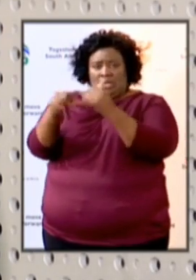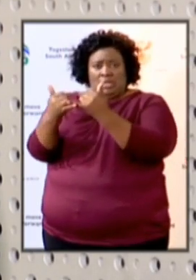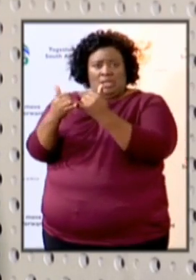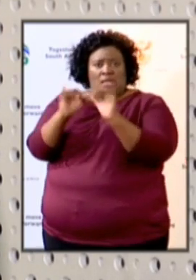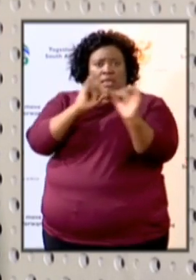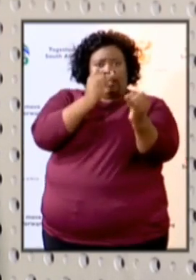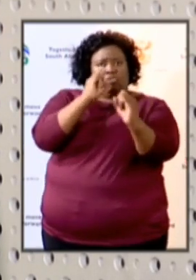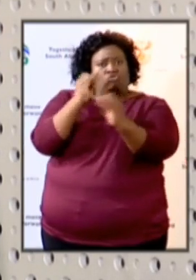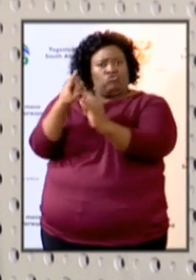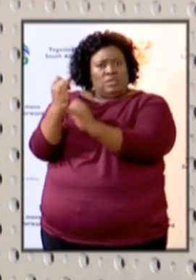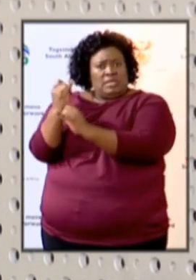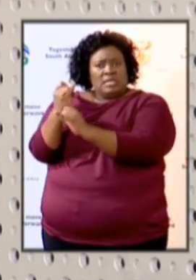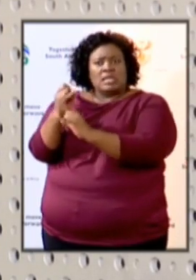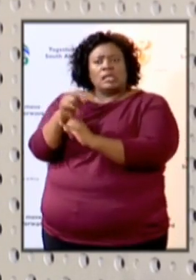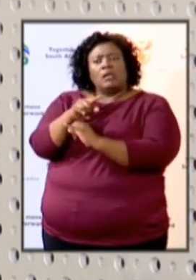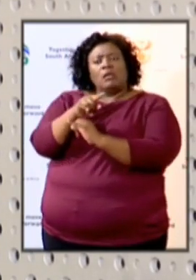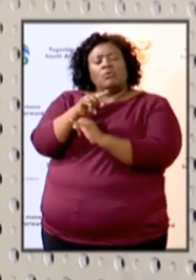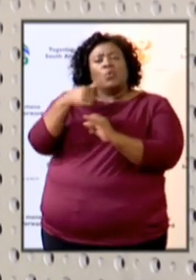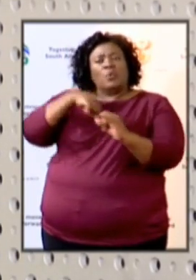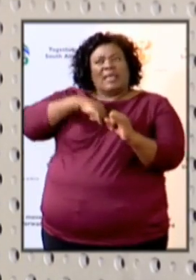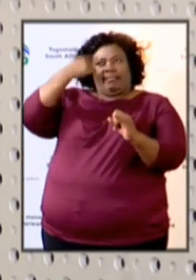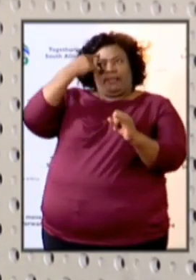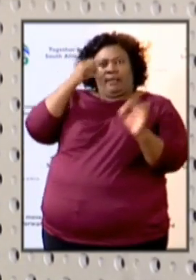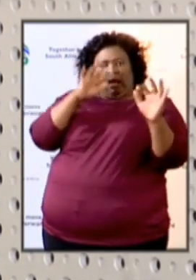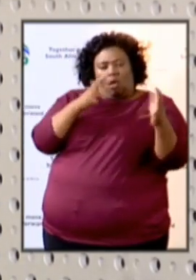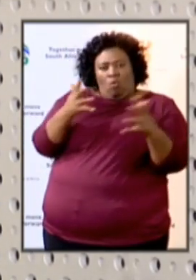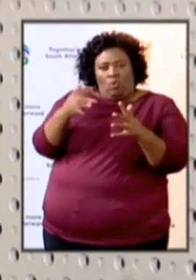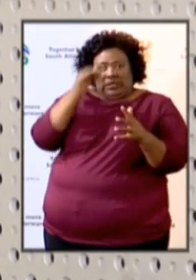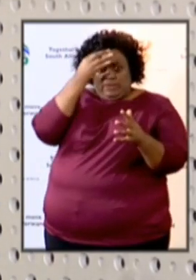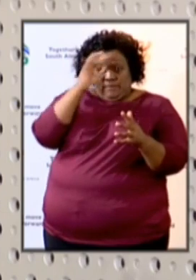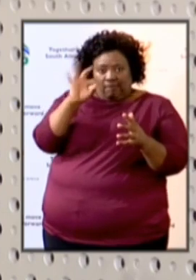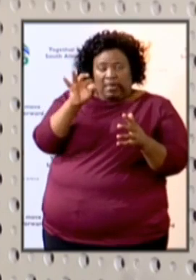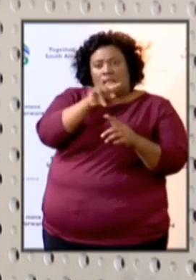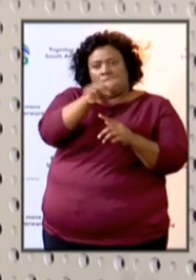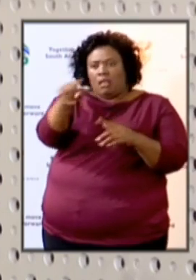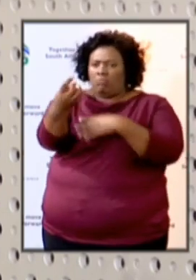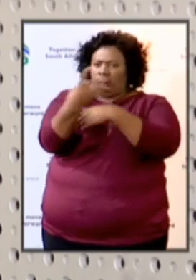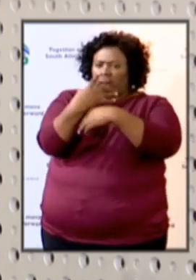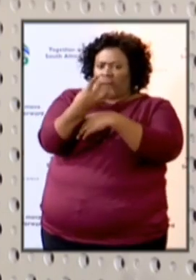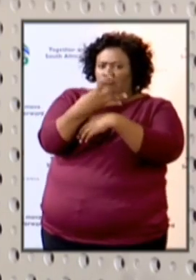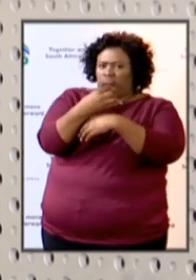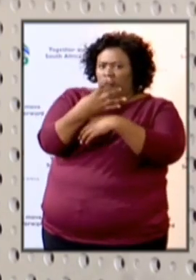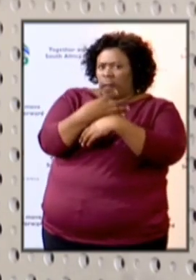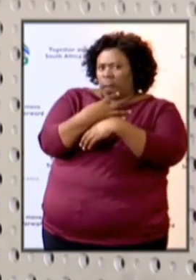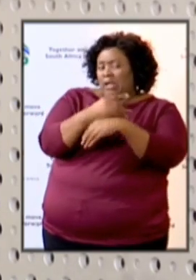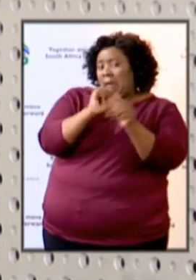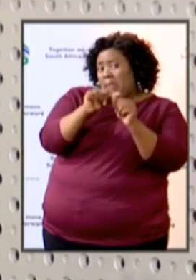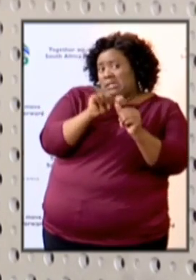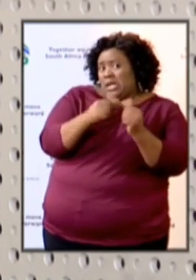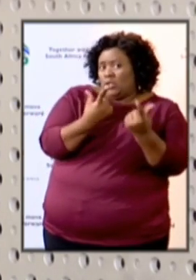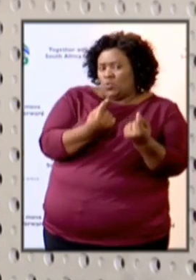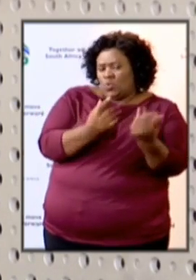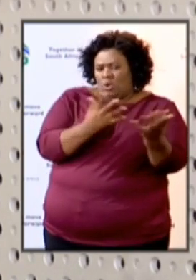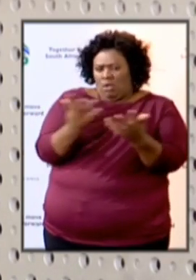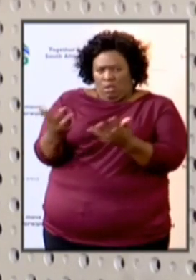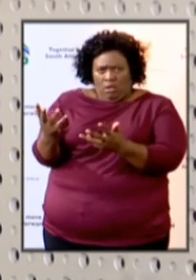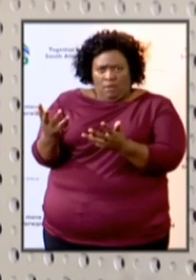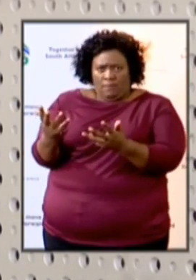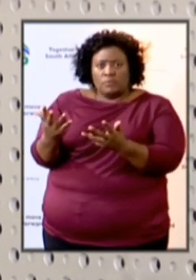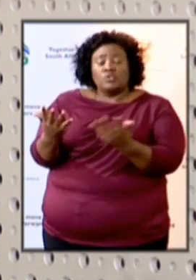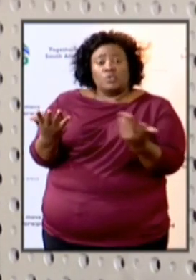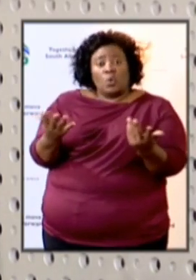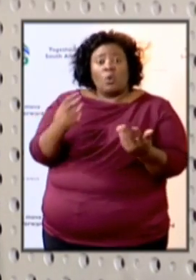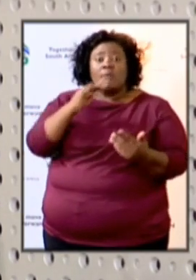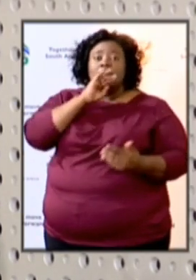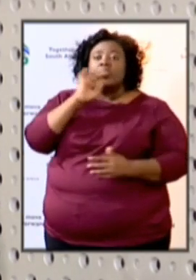their views on the thinking of government. So it's also consulting